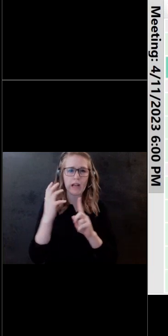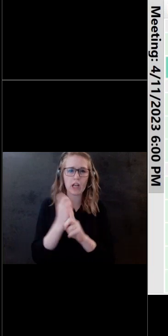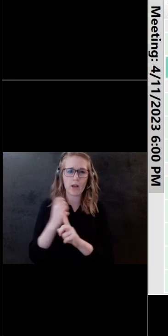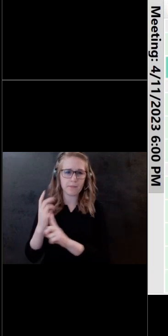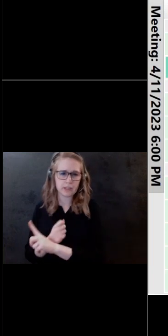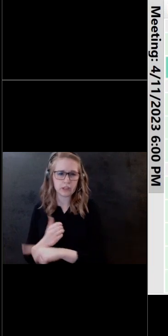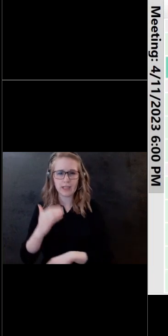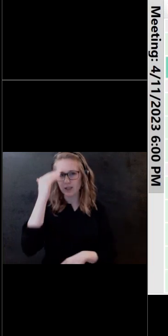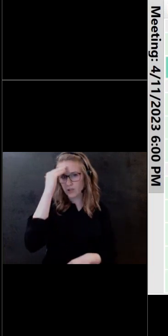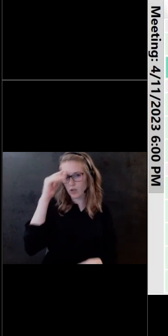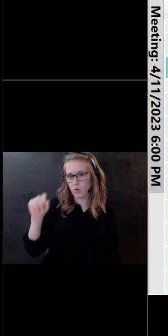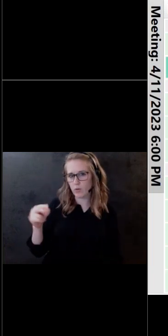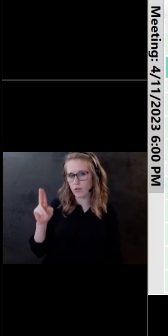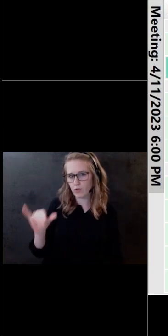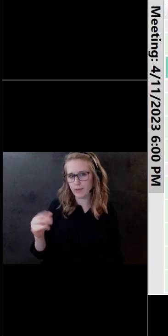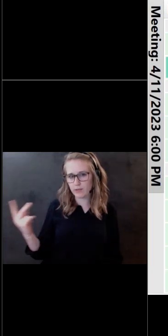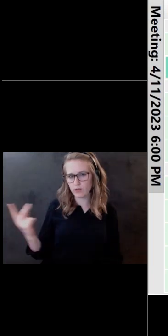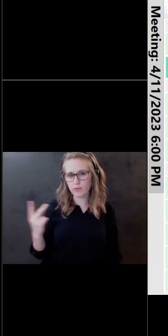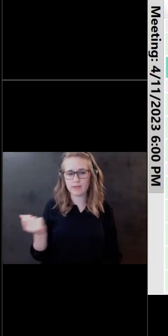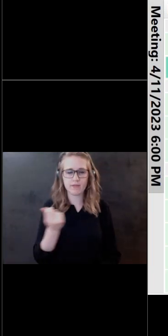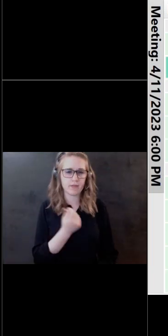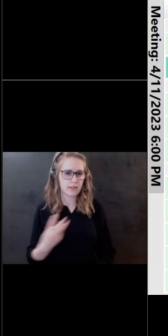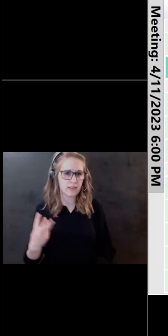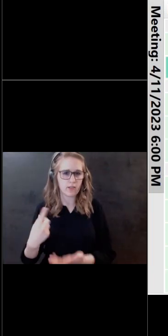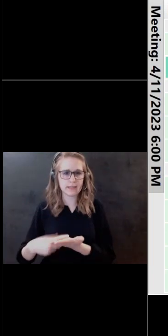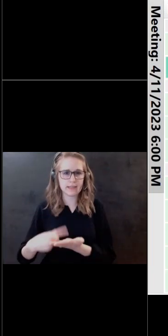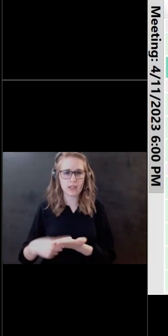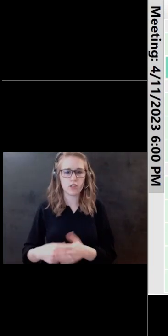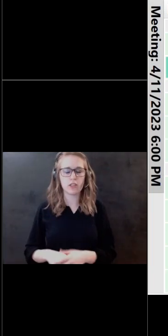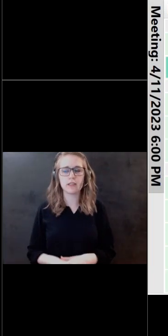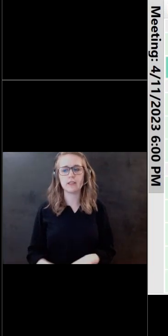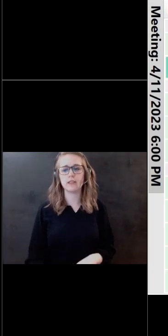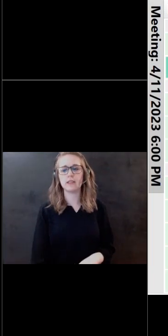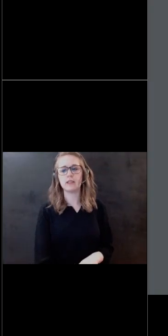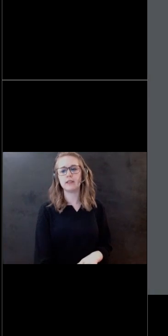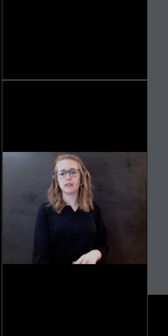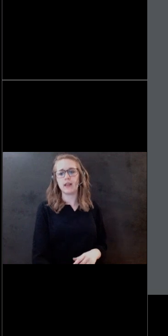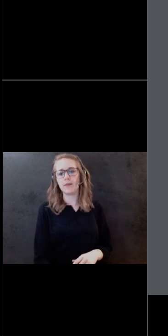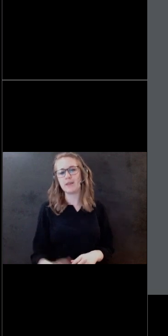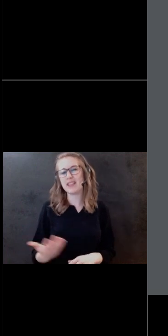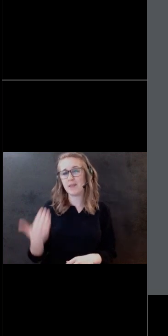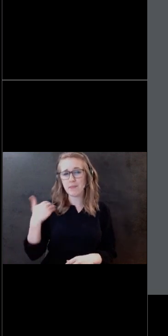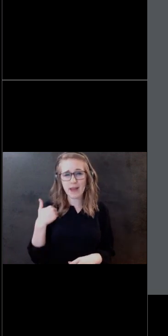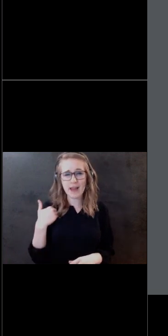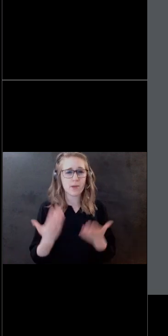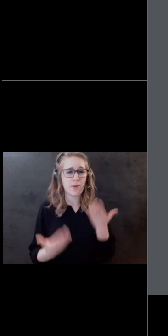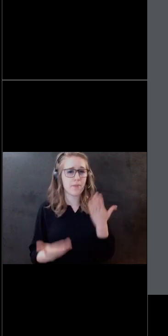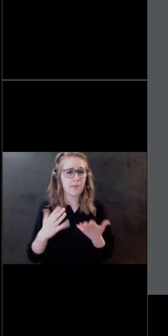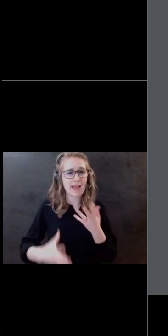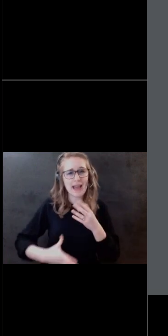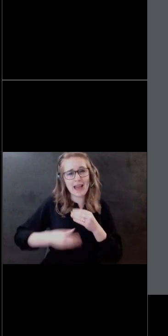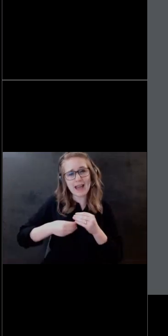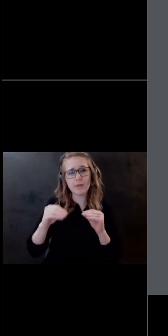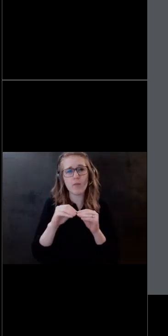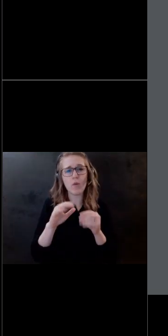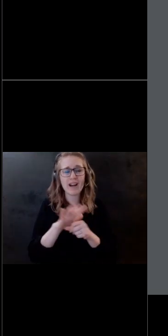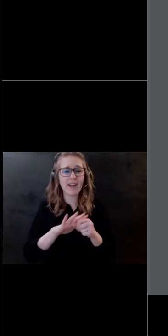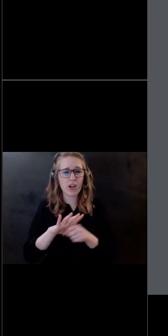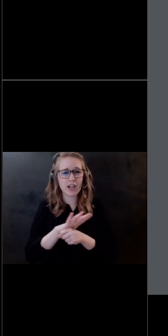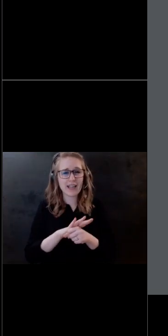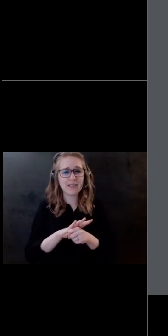that Tui and I have had several conversations in the past about potentially adding more areas to